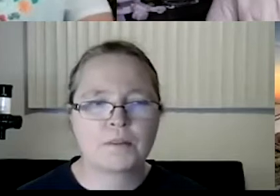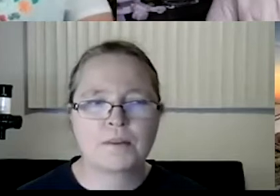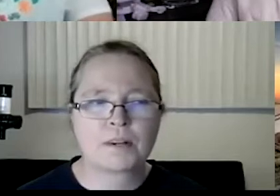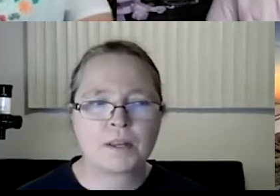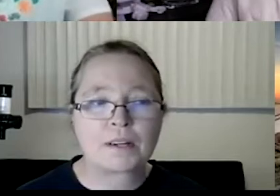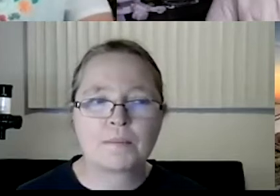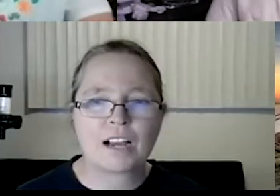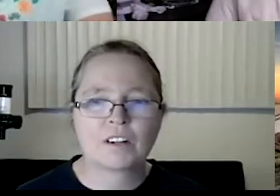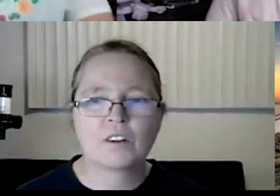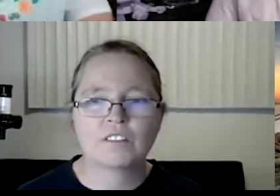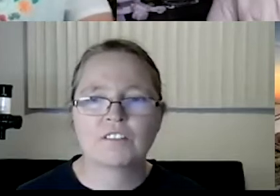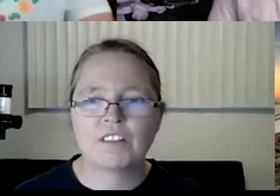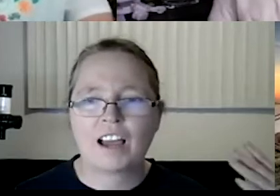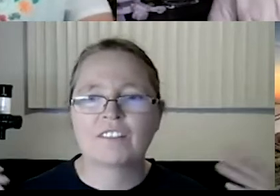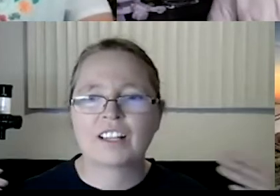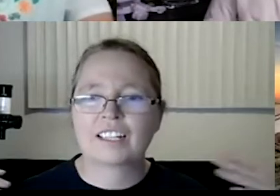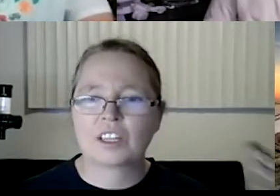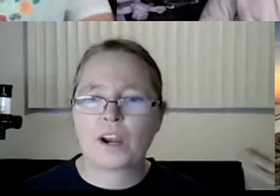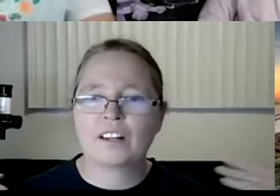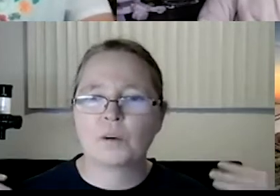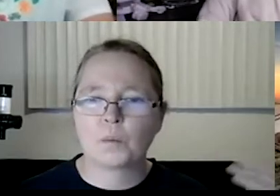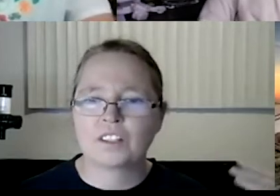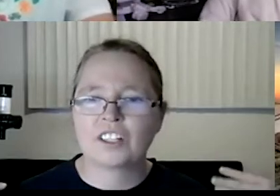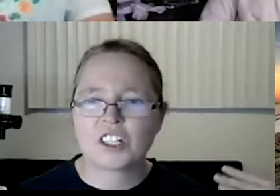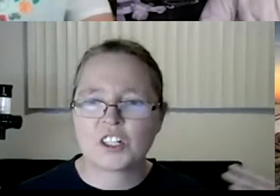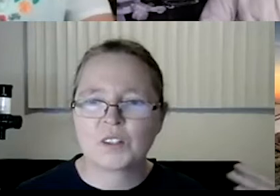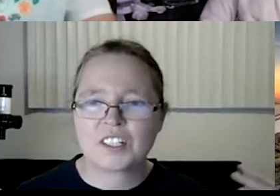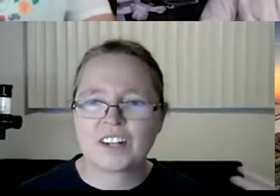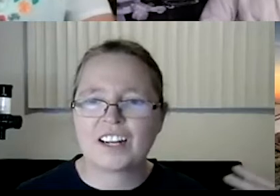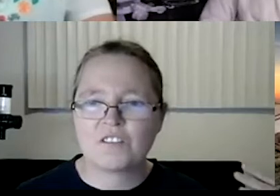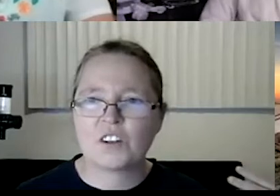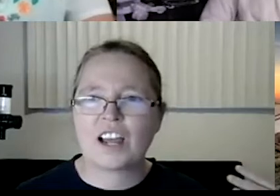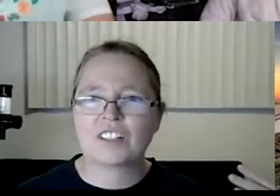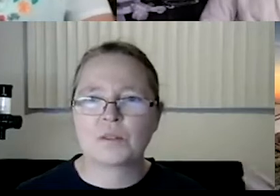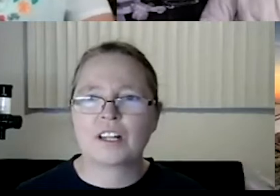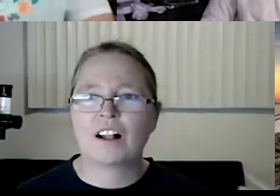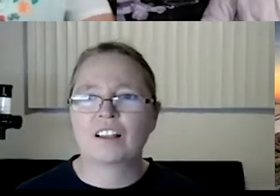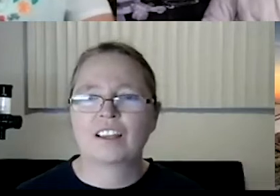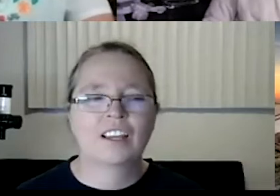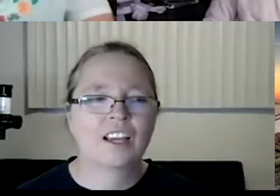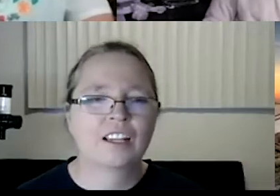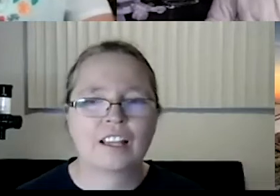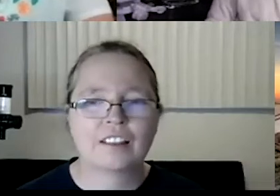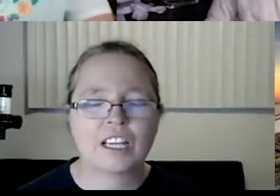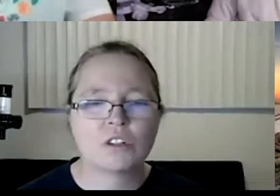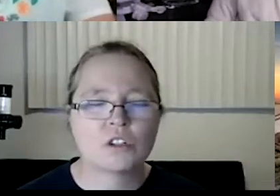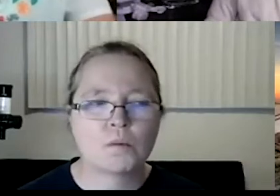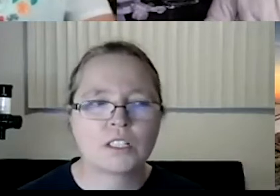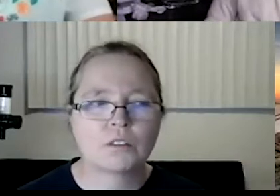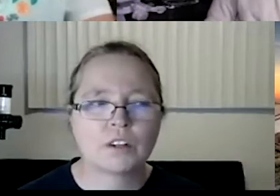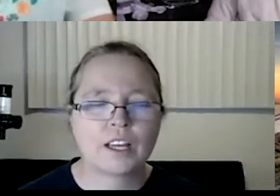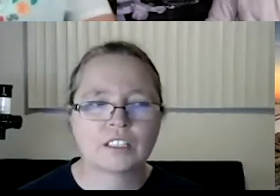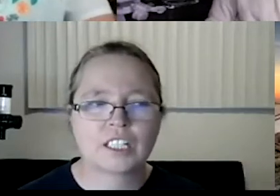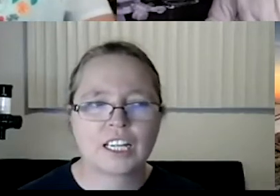coming from an immigrant background, you often have like the weight of the world on your shoulders, right? And you feel you have to do it all. And thank you